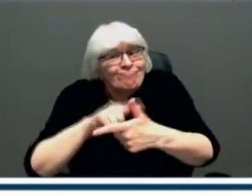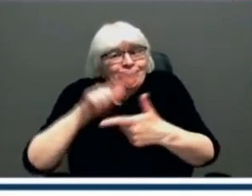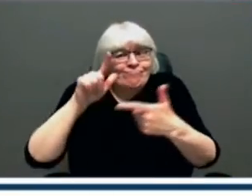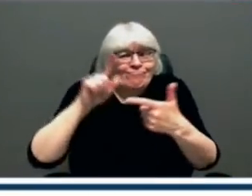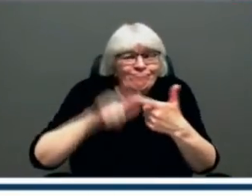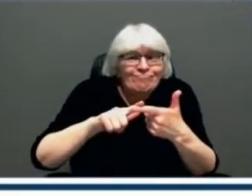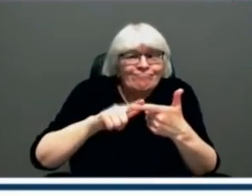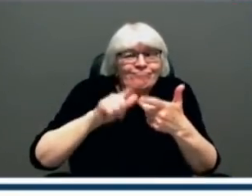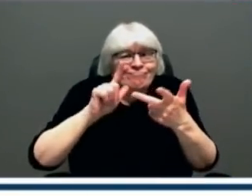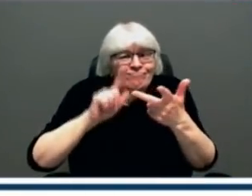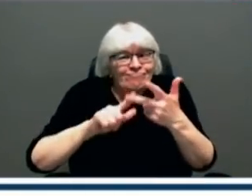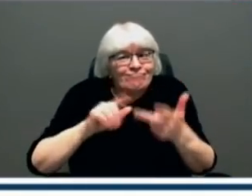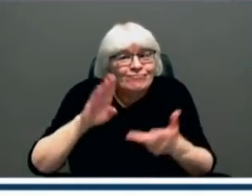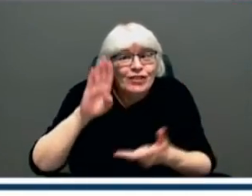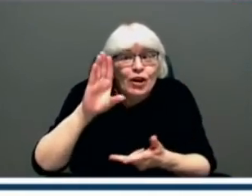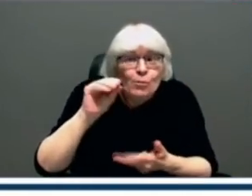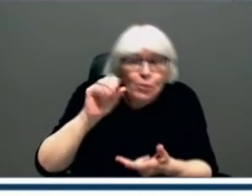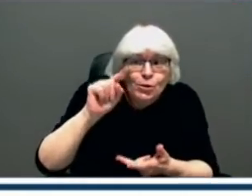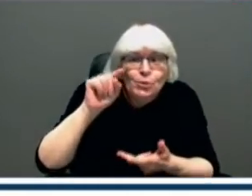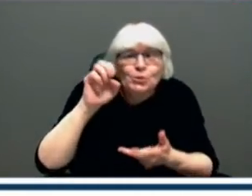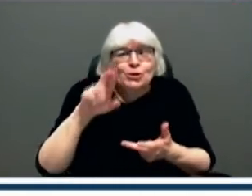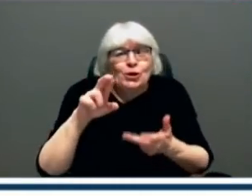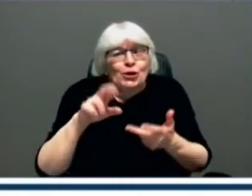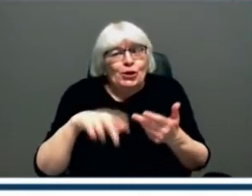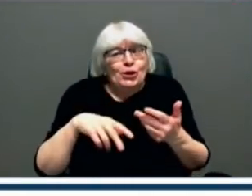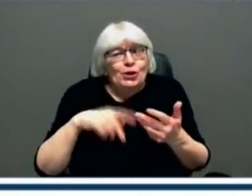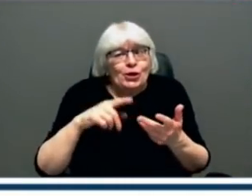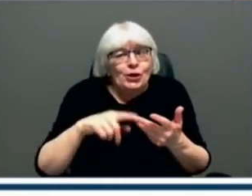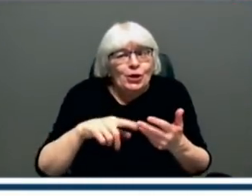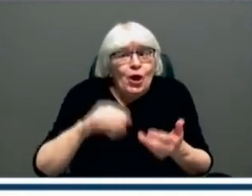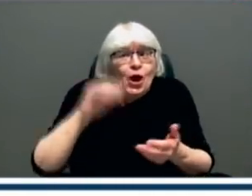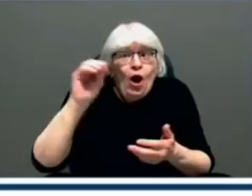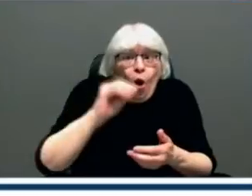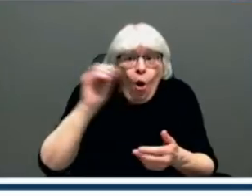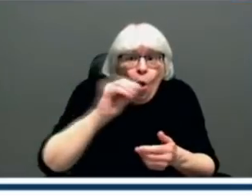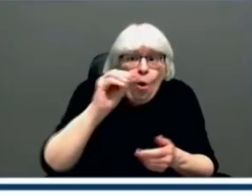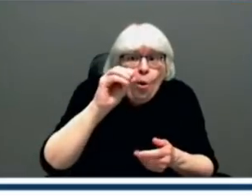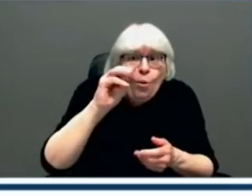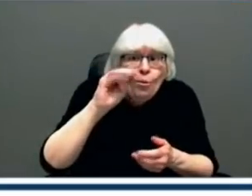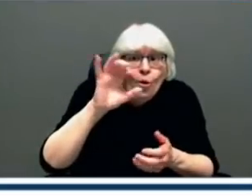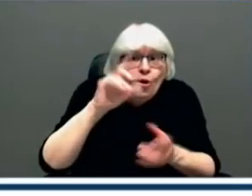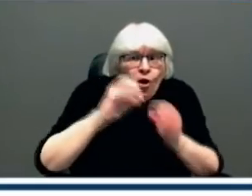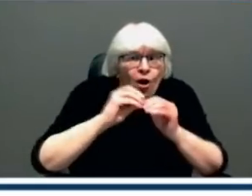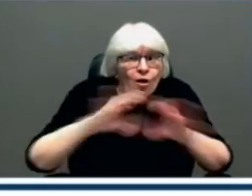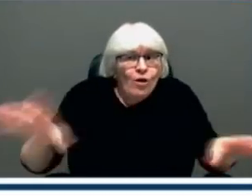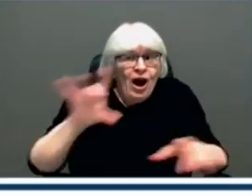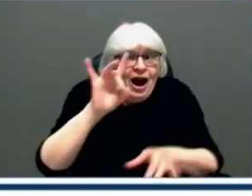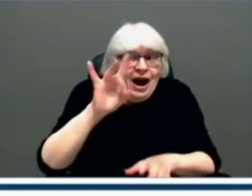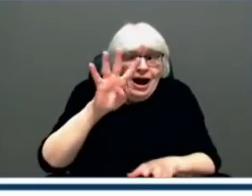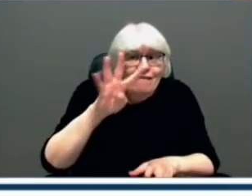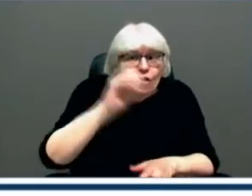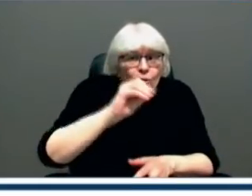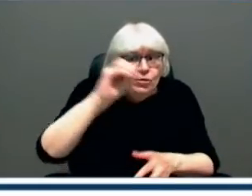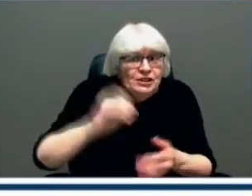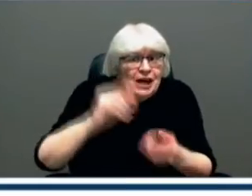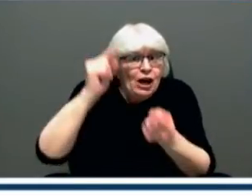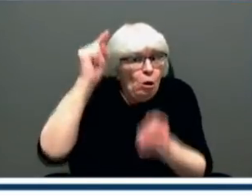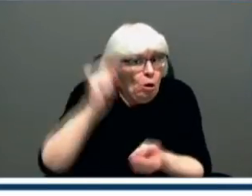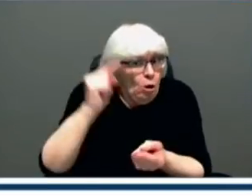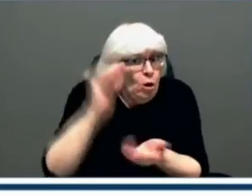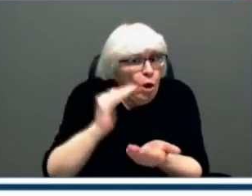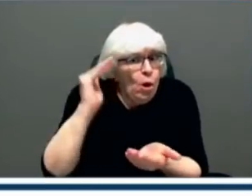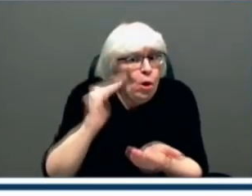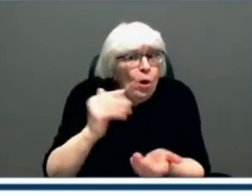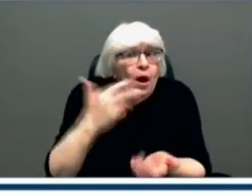hospitalization with Omicron is 84% lower for people with 3 doses of vaccine compared to people who are